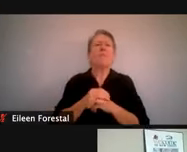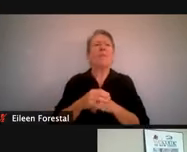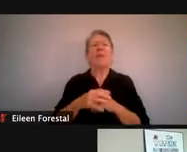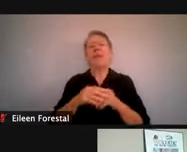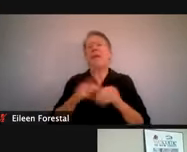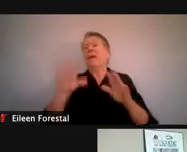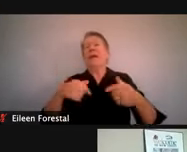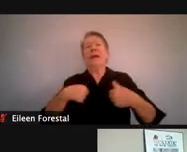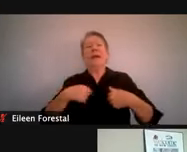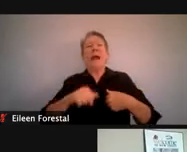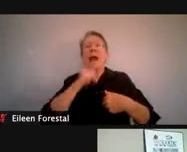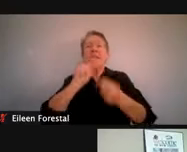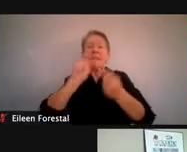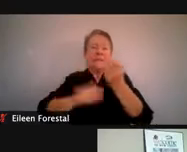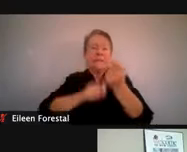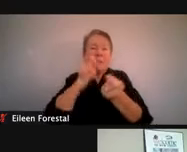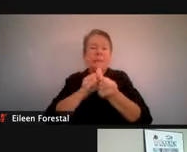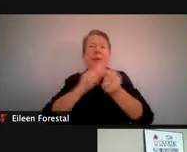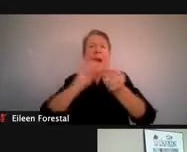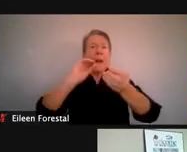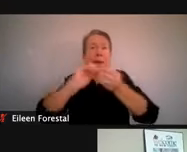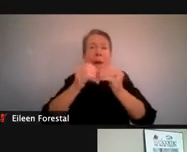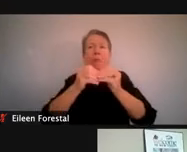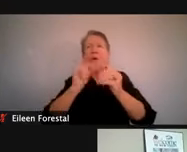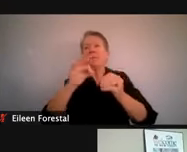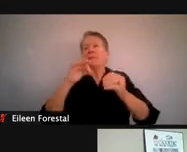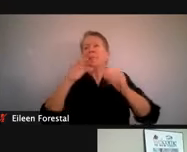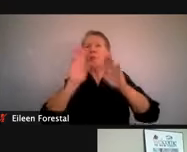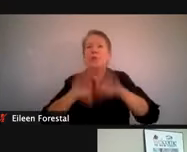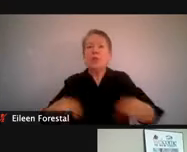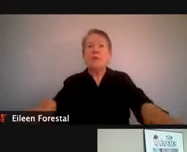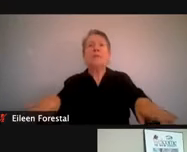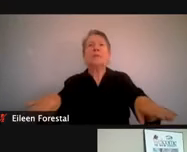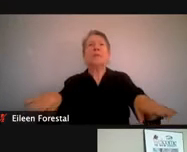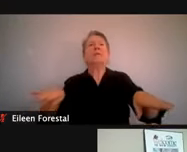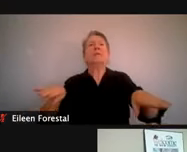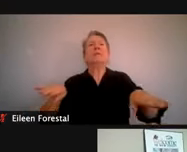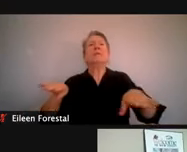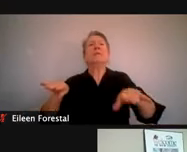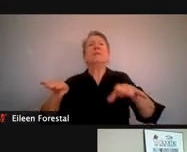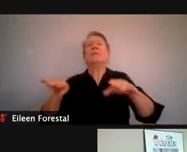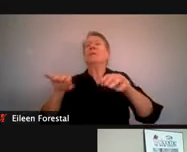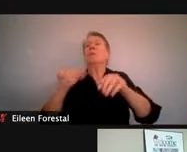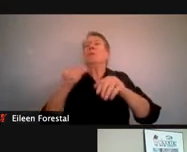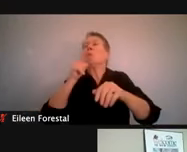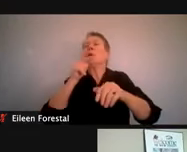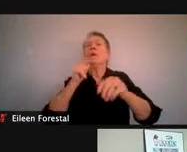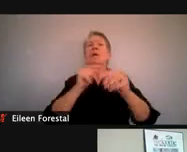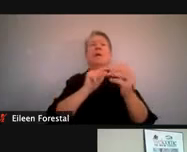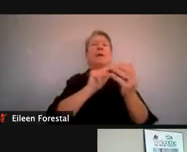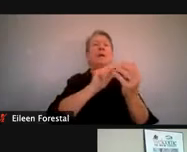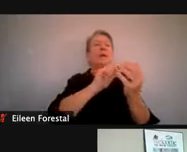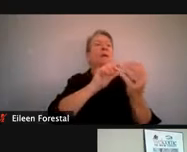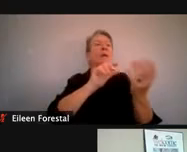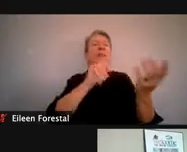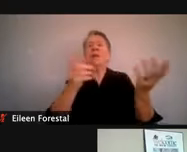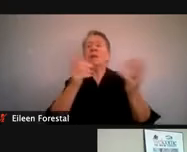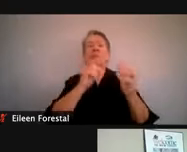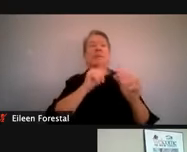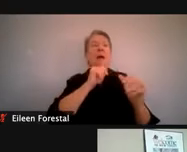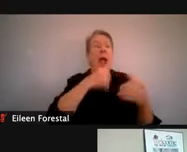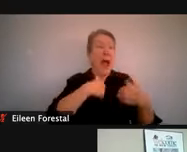still suffering from the digital divide, but we can get you that answer, Tracy. And Dan Bryan, please help me